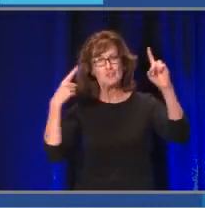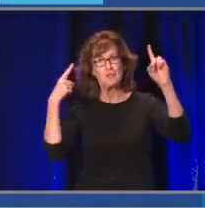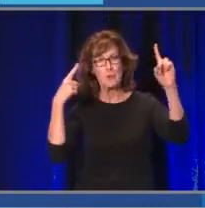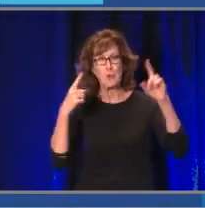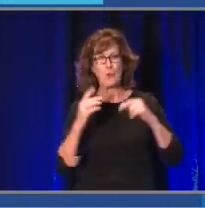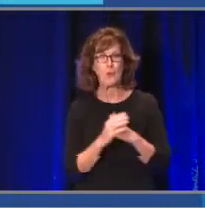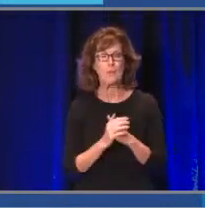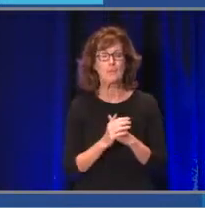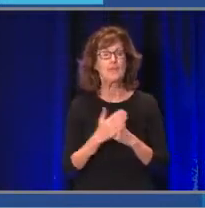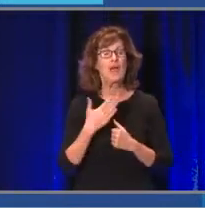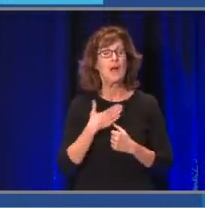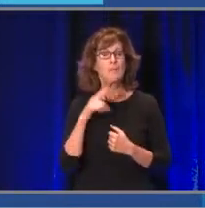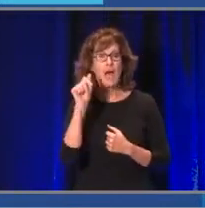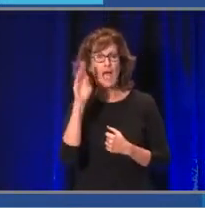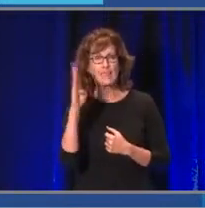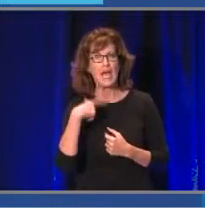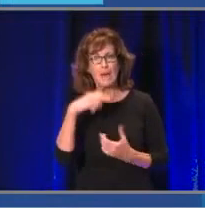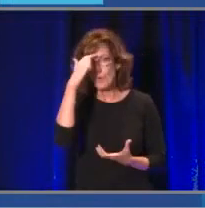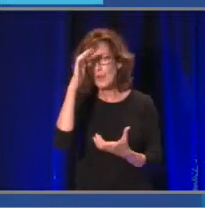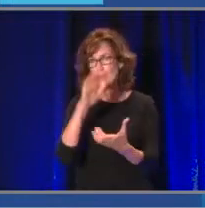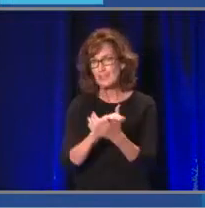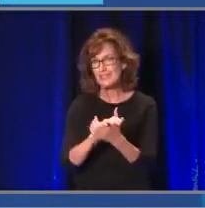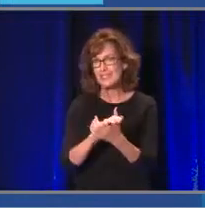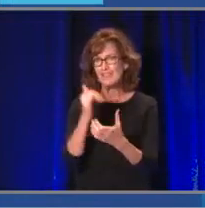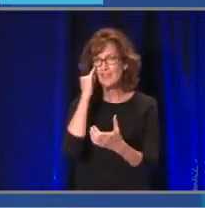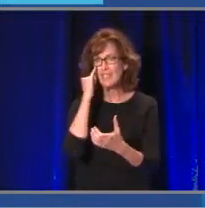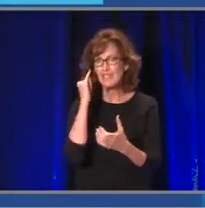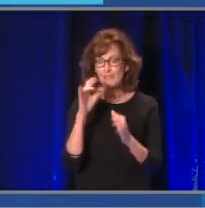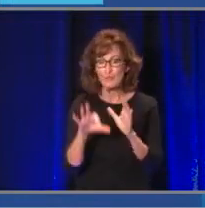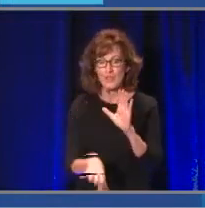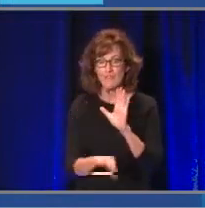We, in my lab, believe that if we can detect